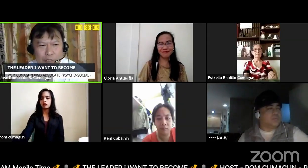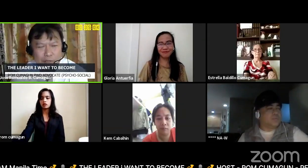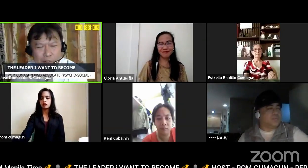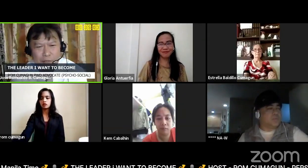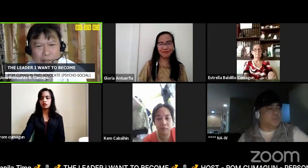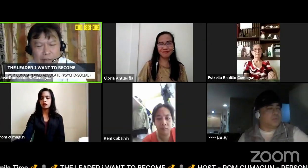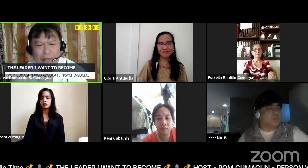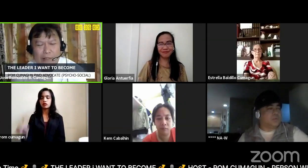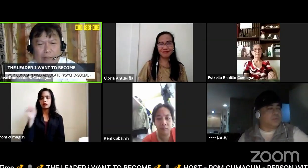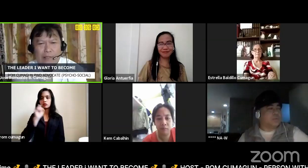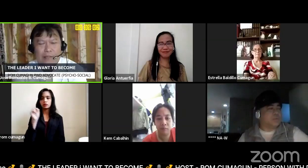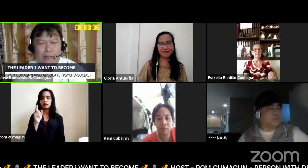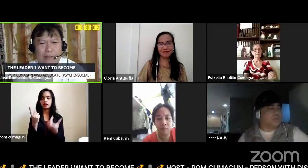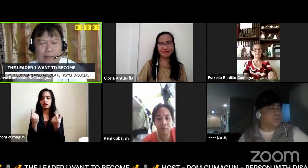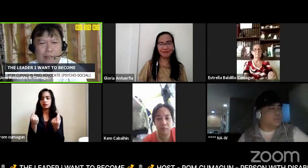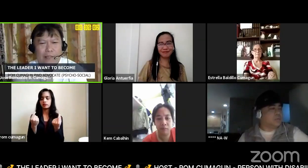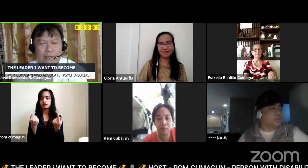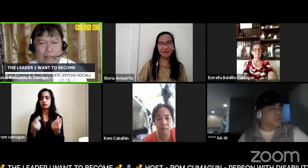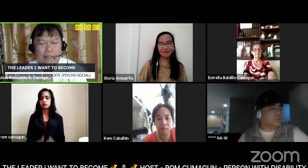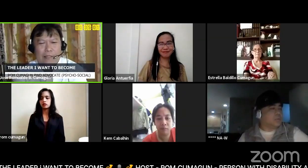And it was